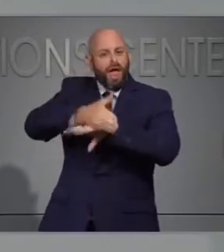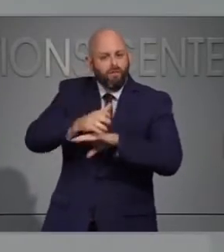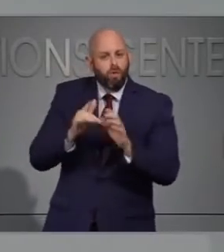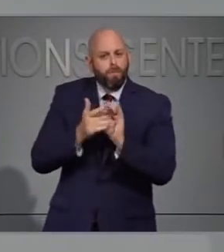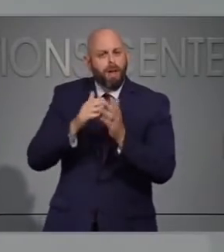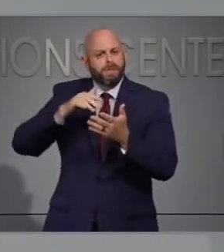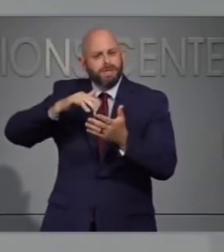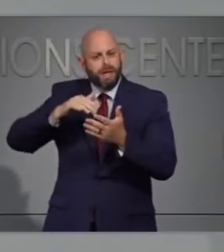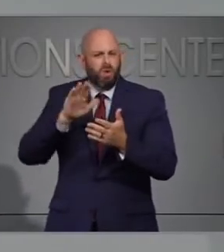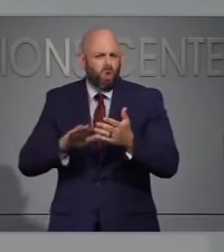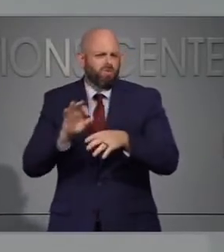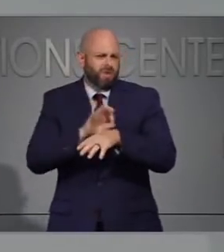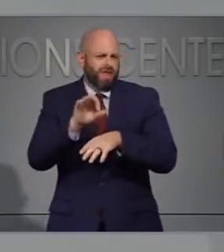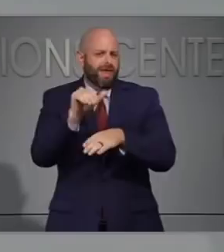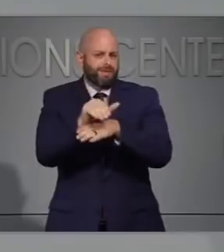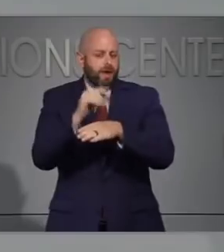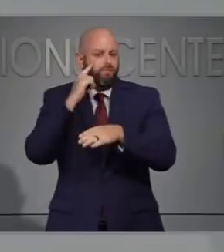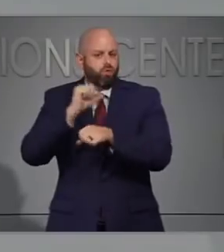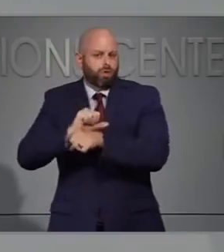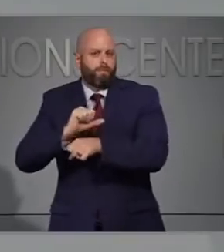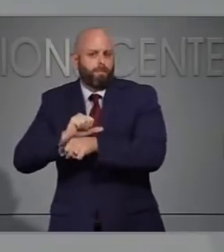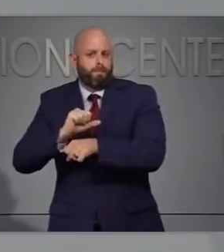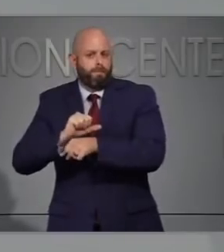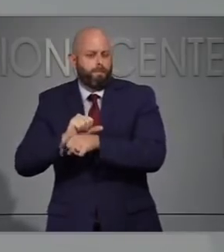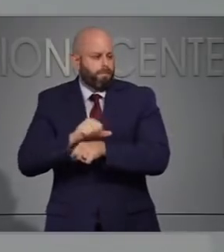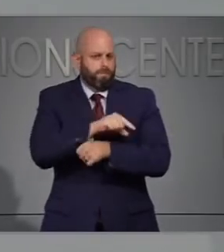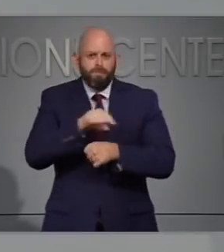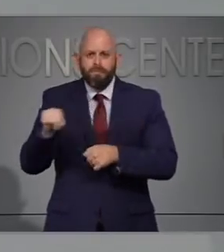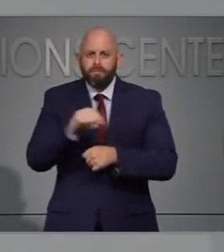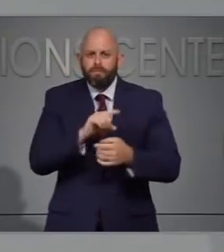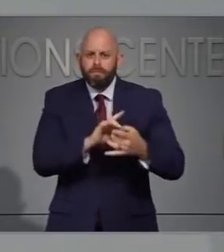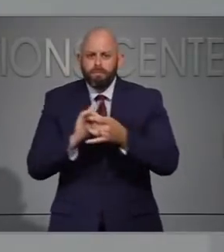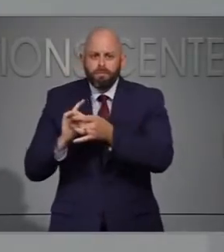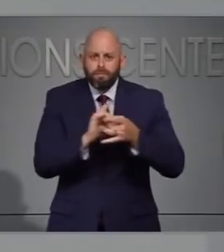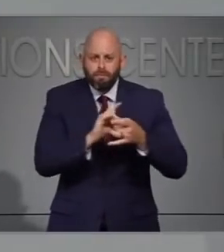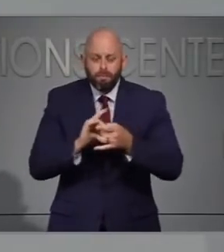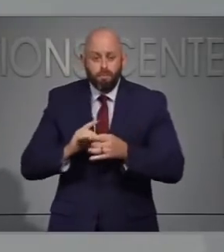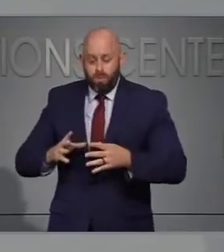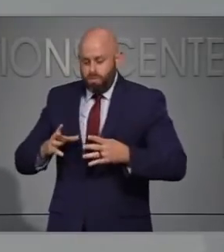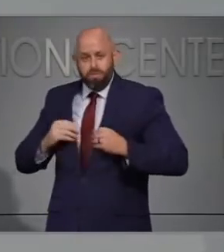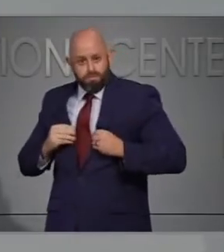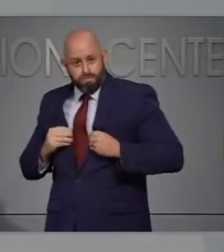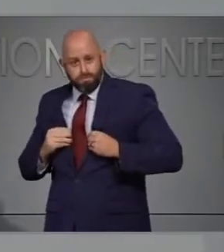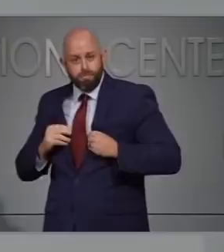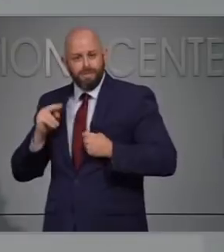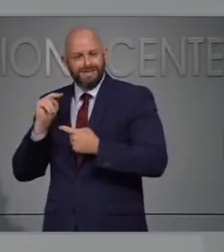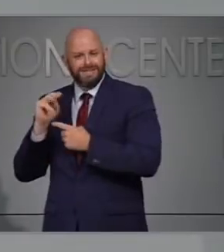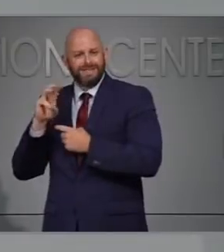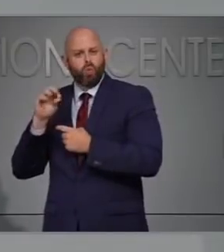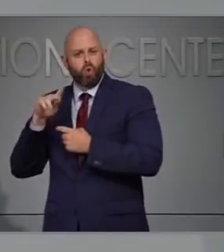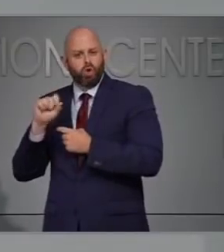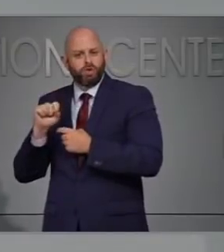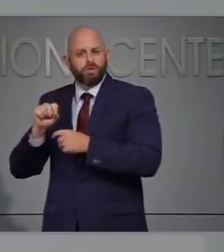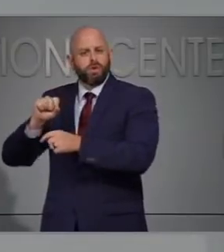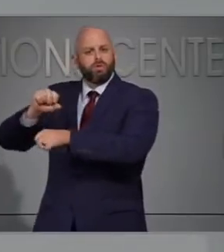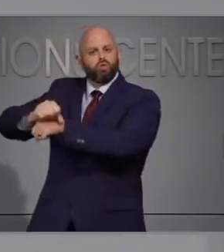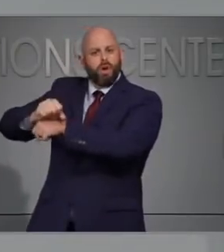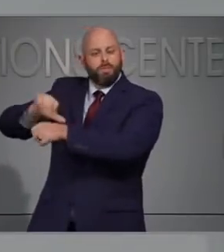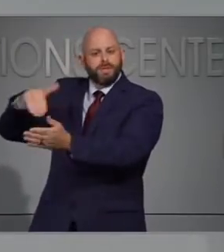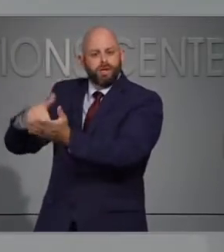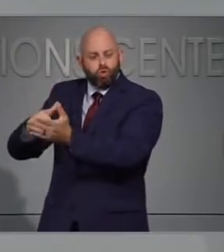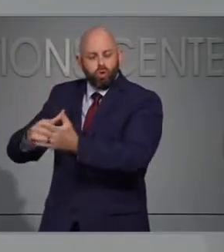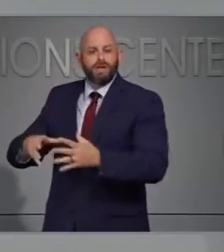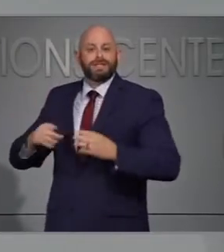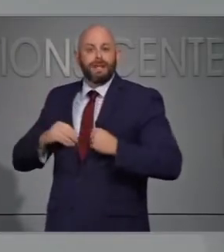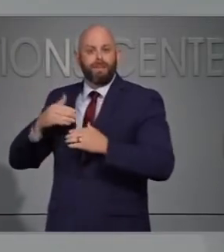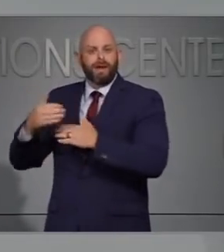9 p.m. for employment. The referral was accepted by the local NC Works Career Center by 8:30 a.m. the next